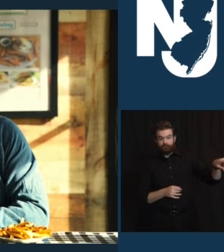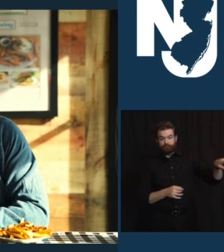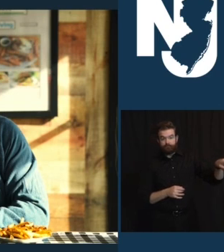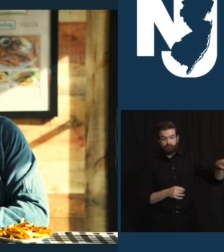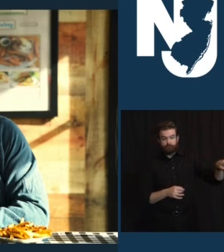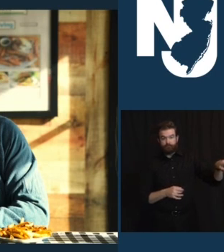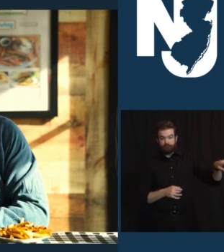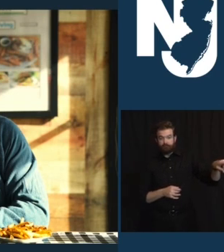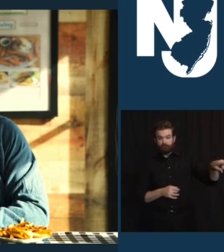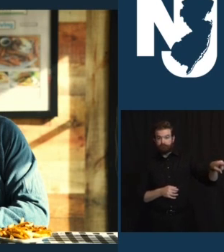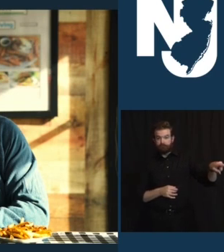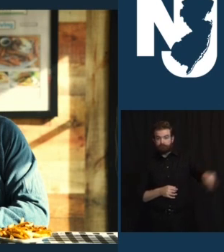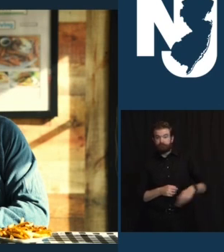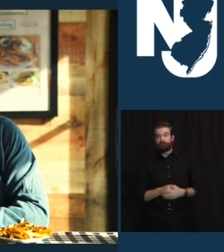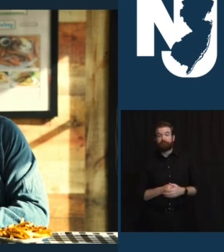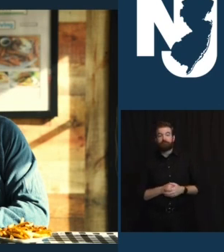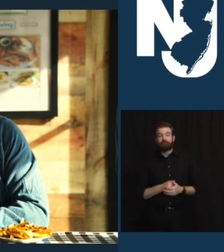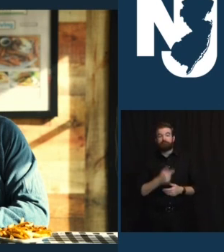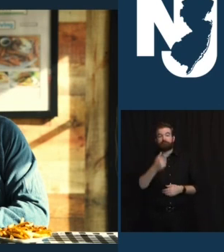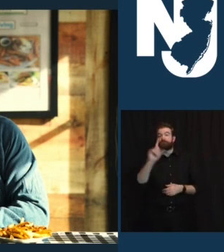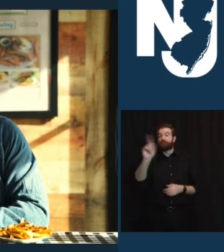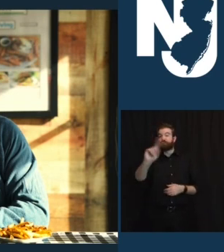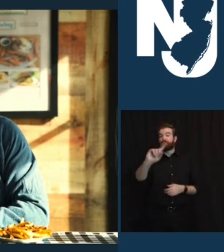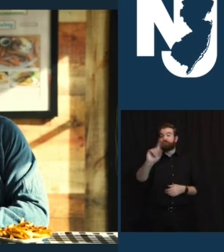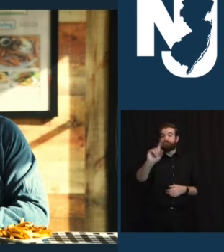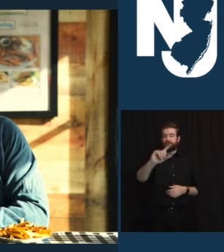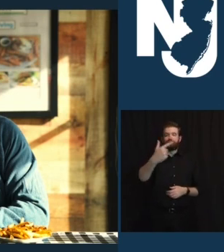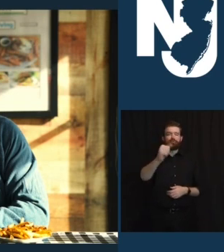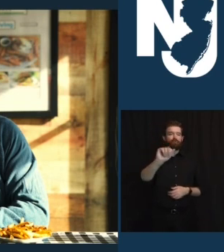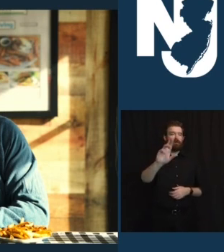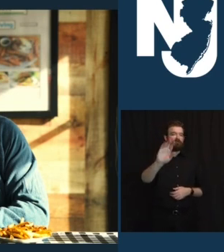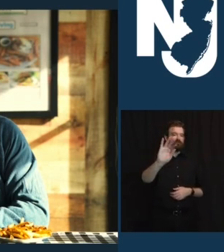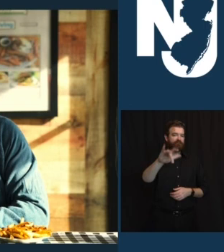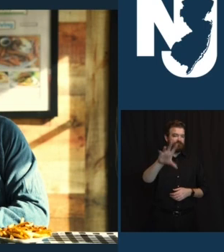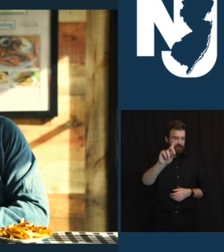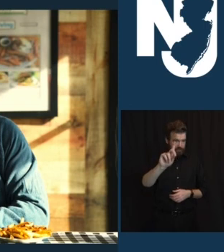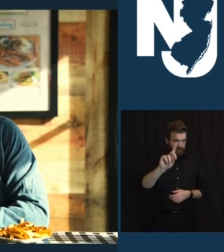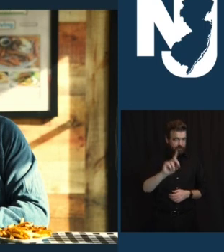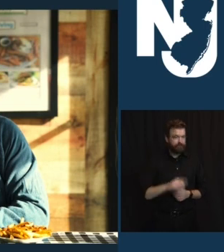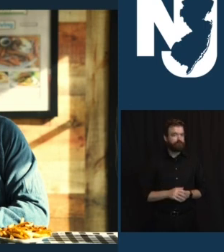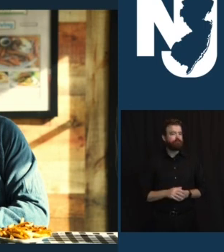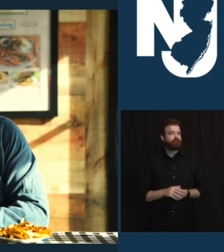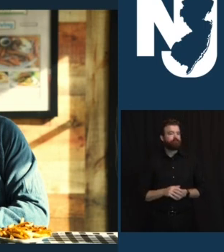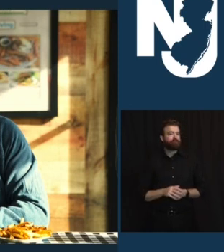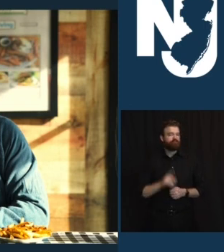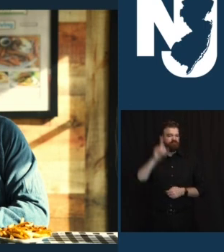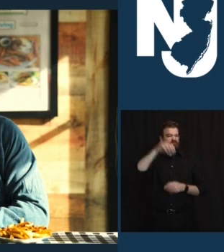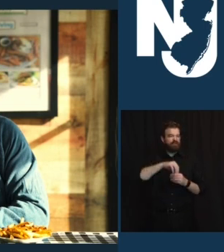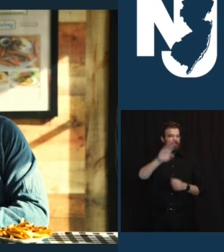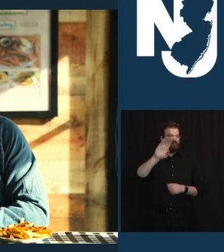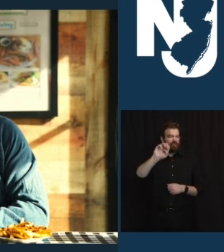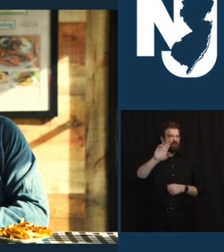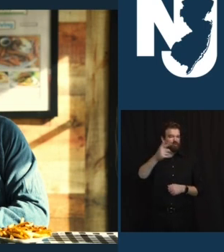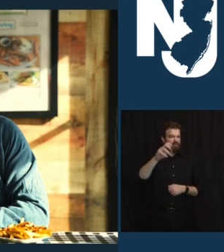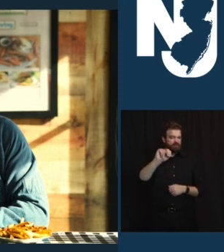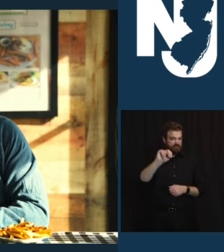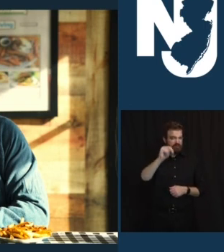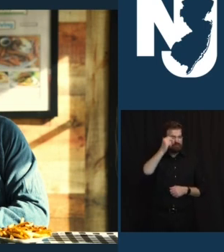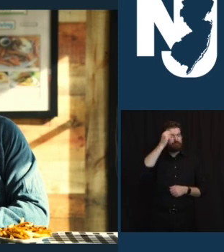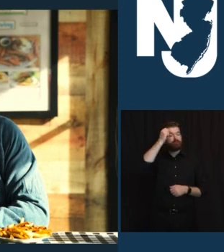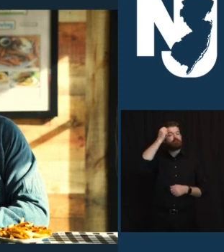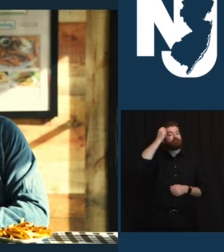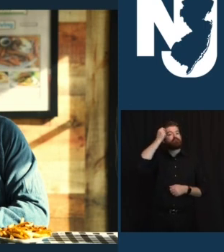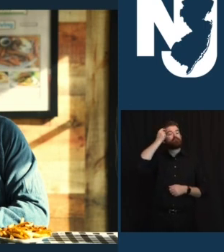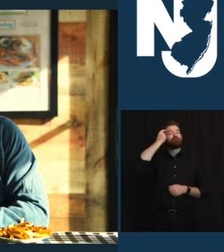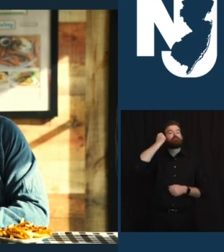been the city of Garfield, one of New Jersey's greatest in Bergen County. The city, in collaboration with Greater Bergen